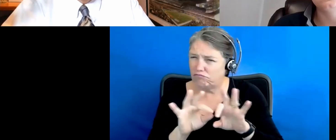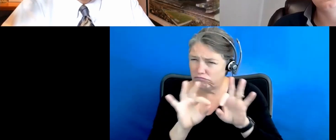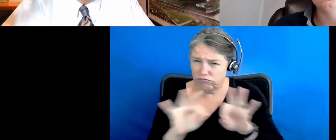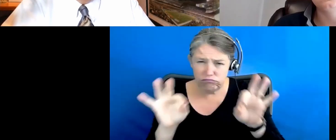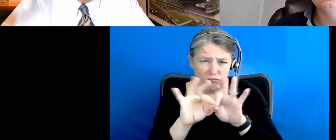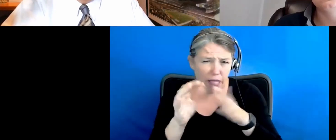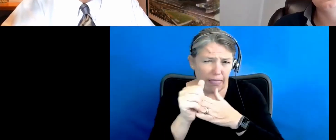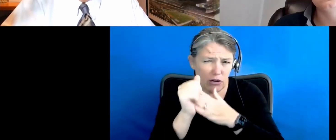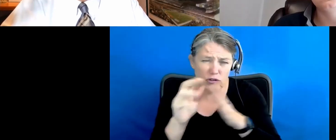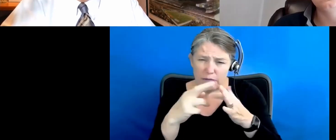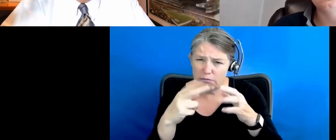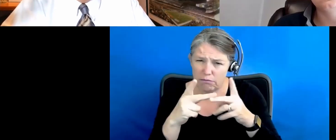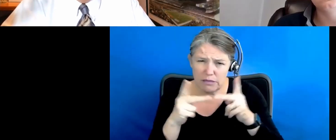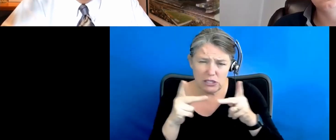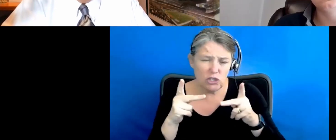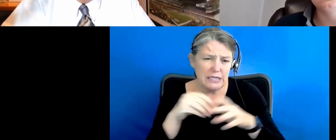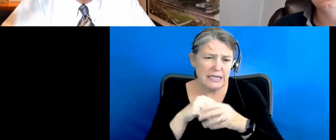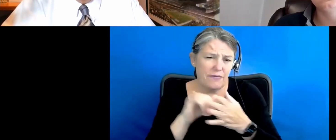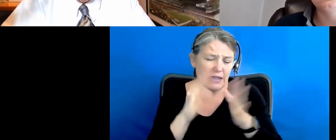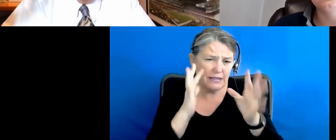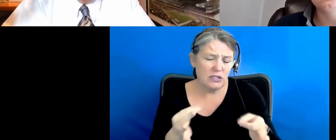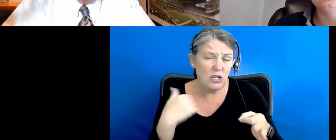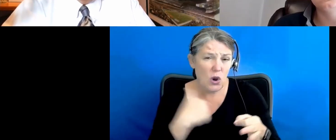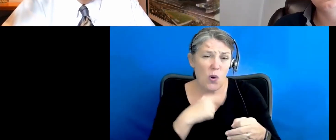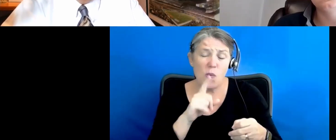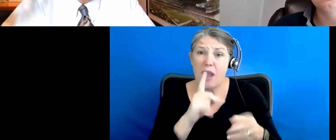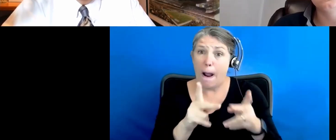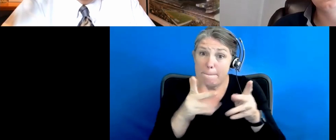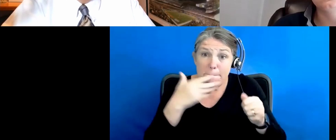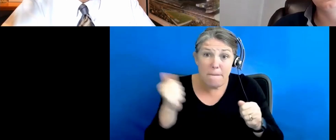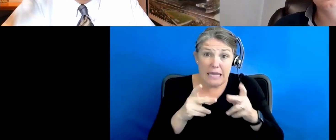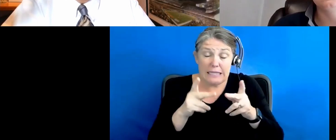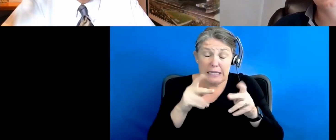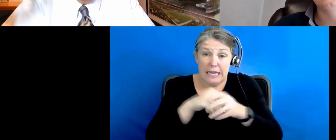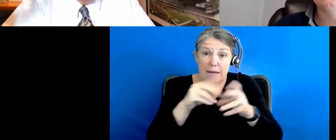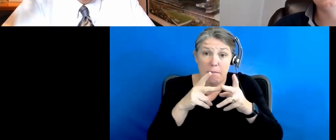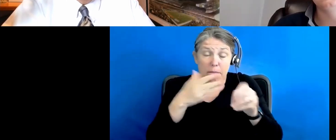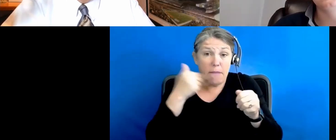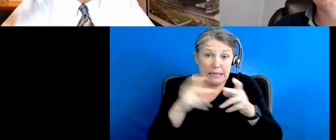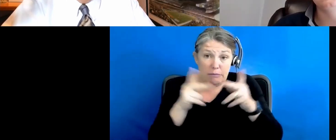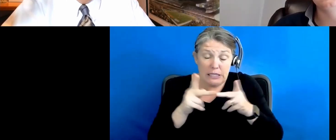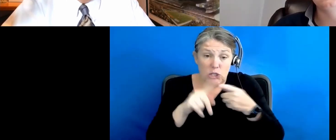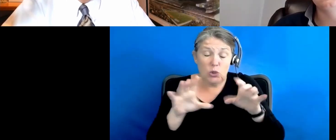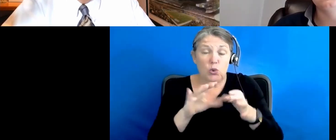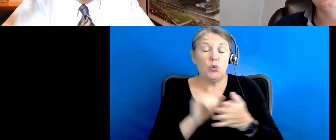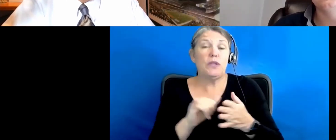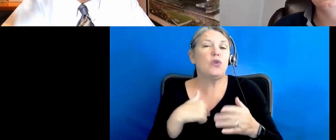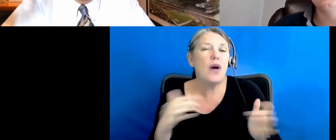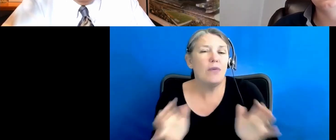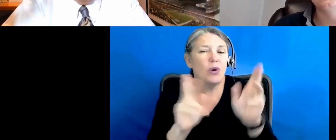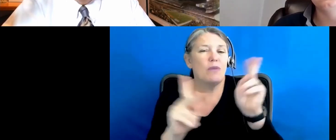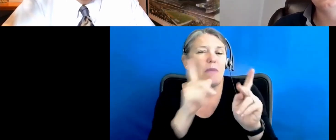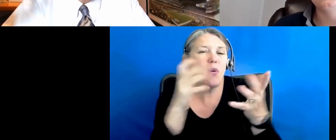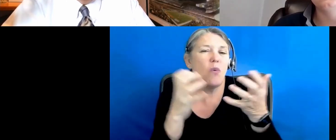leadership position on these issues, and we're best positioned to do that. So I would encourage people who want to